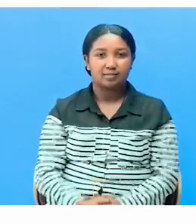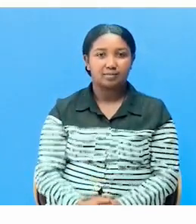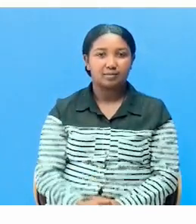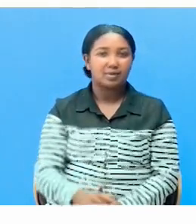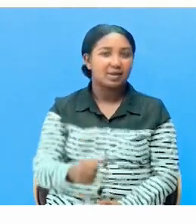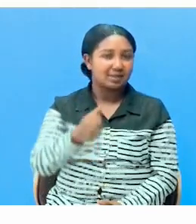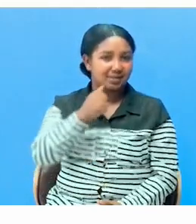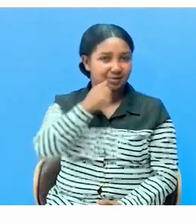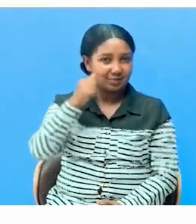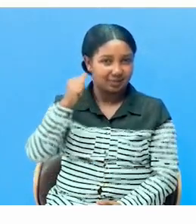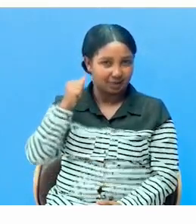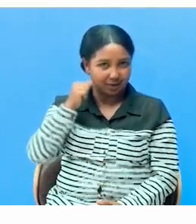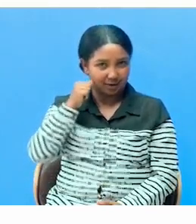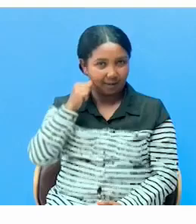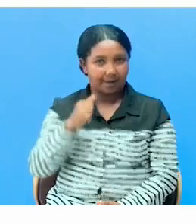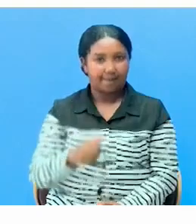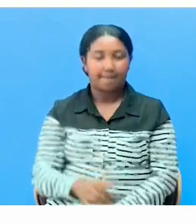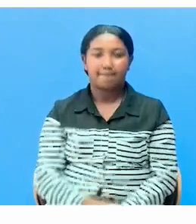yesterday.